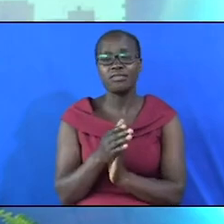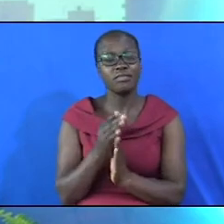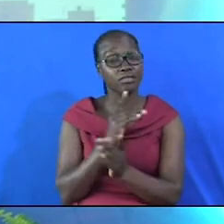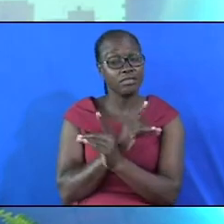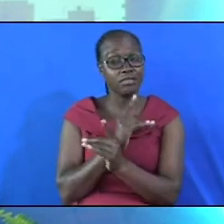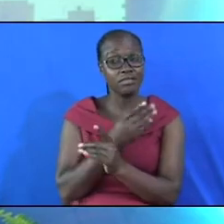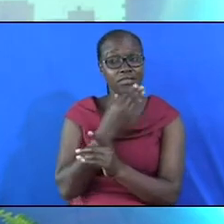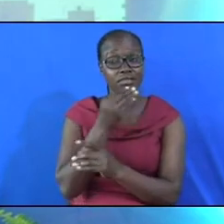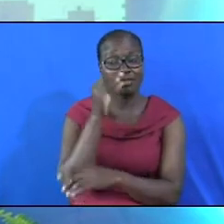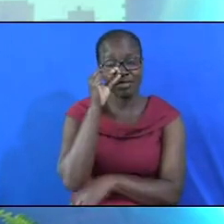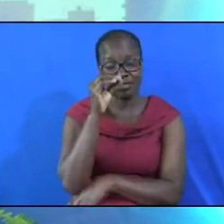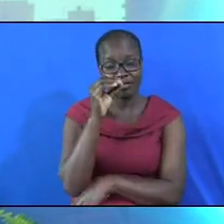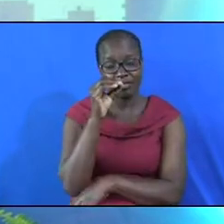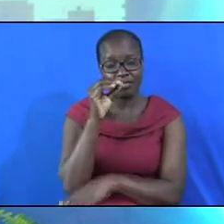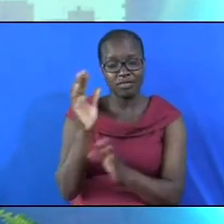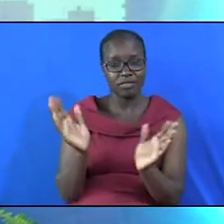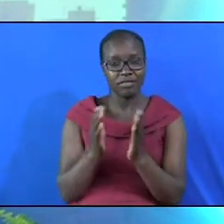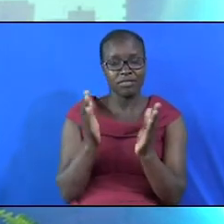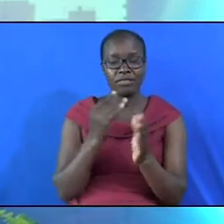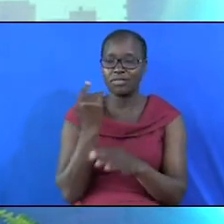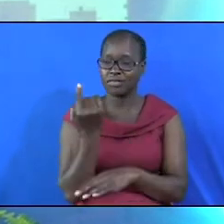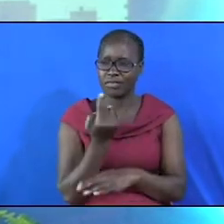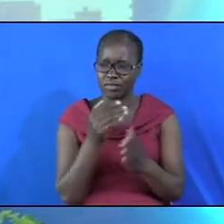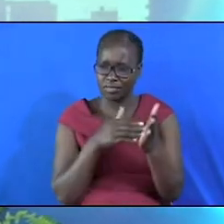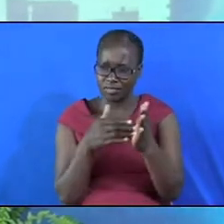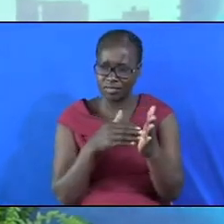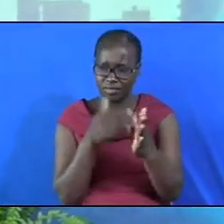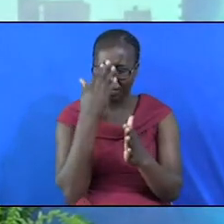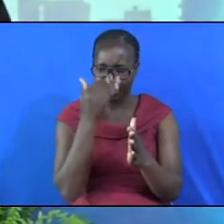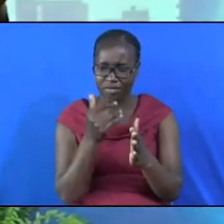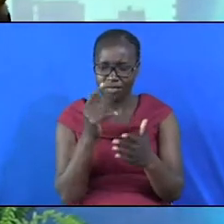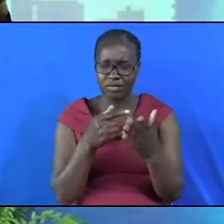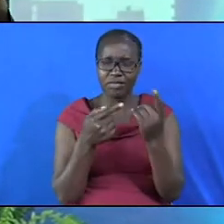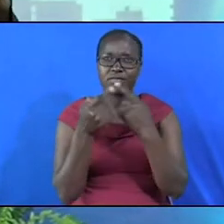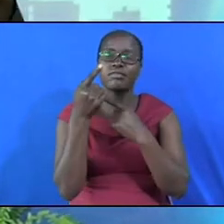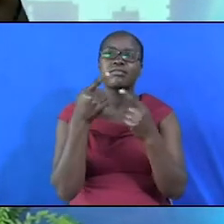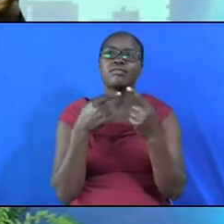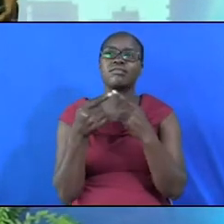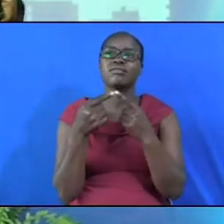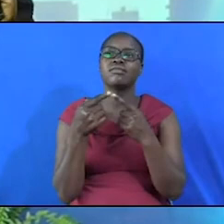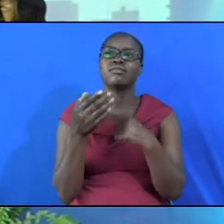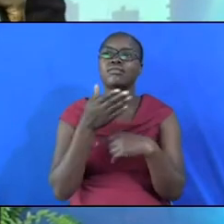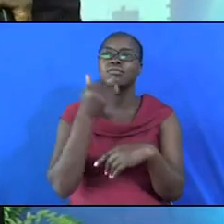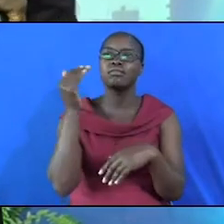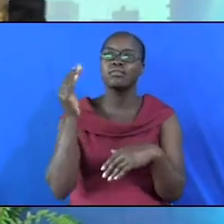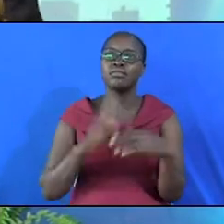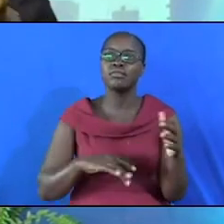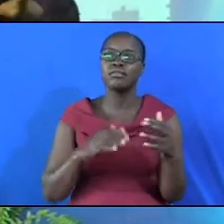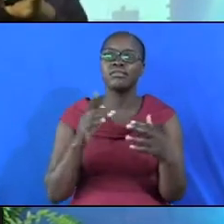fatherless. Encourage the widow. Why? Because what is coming is better than what we have